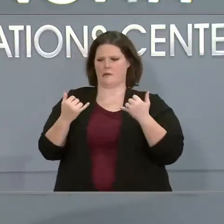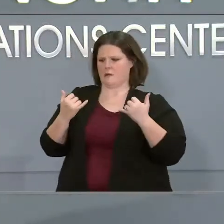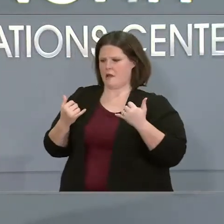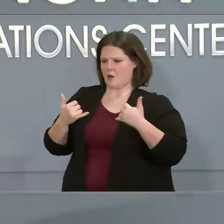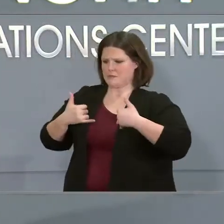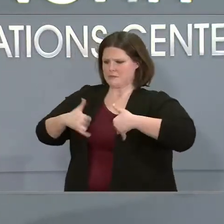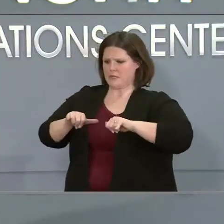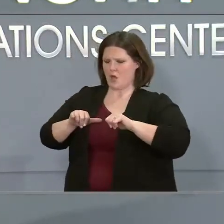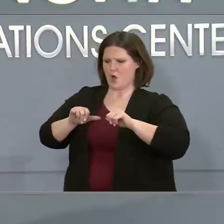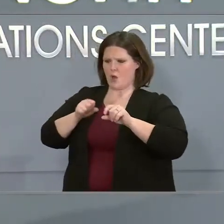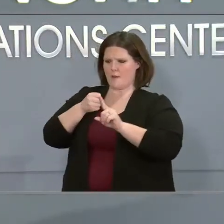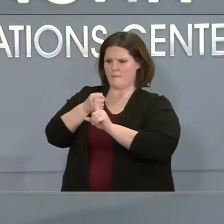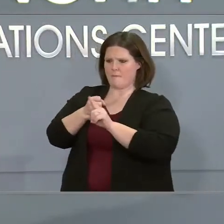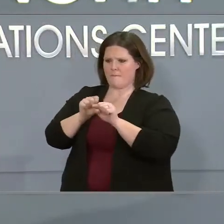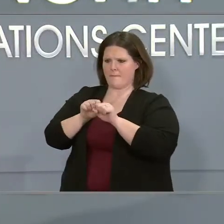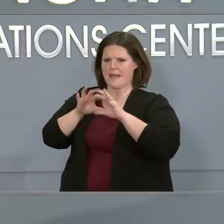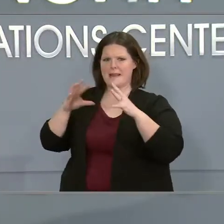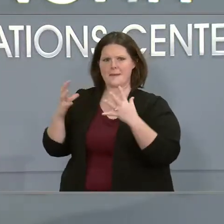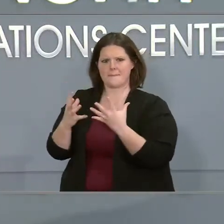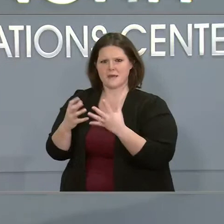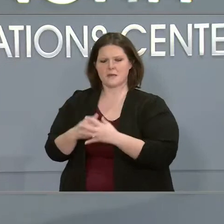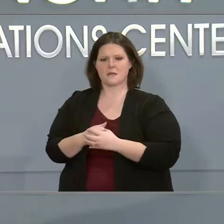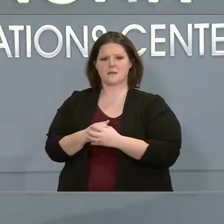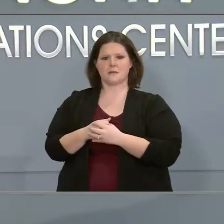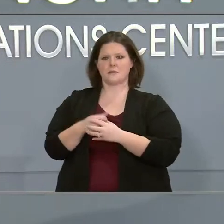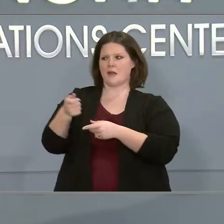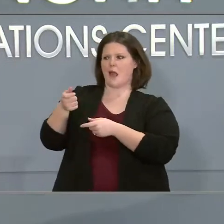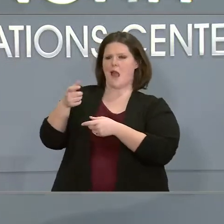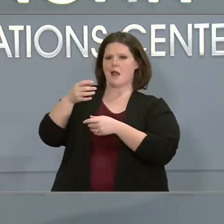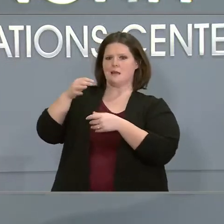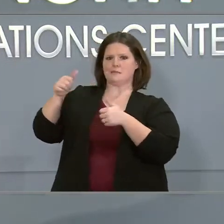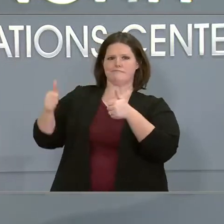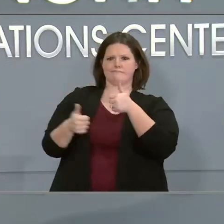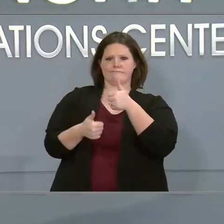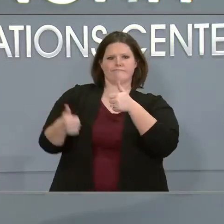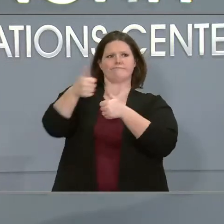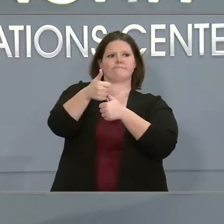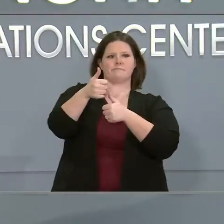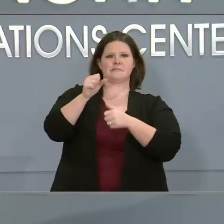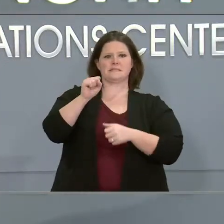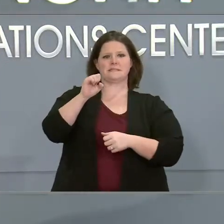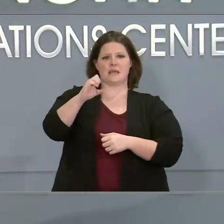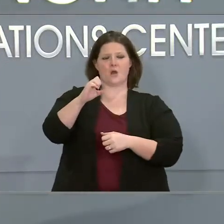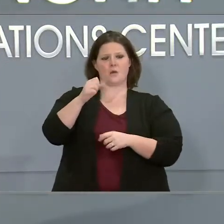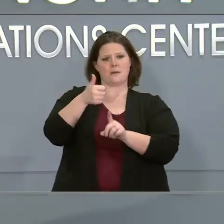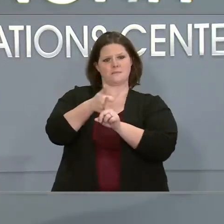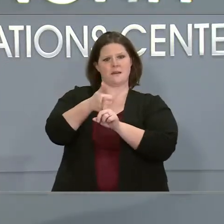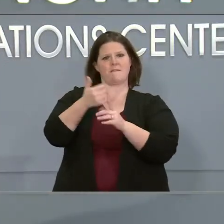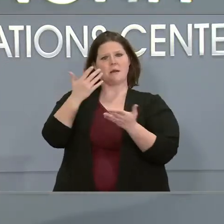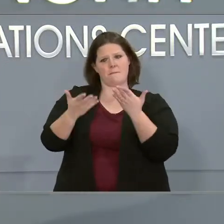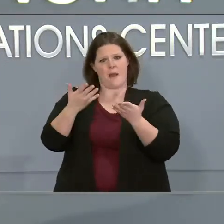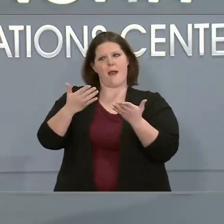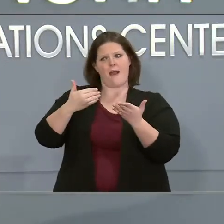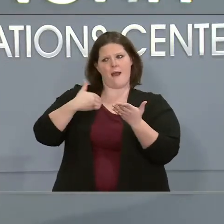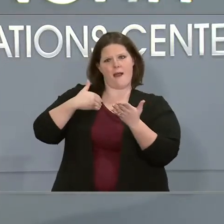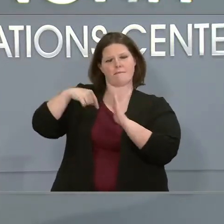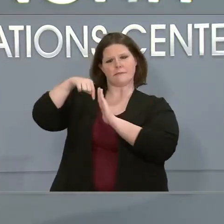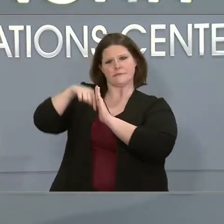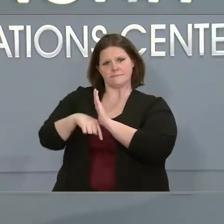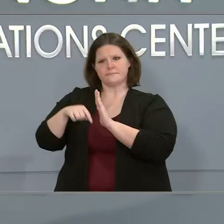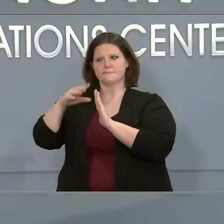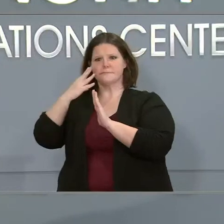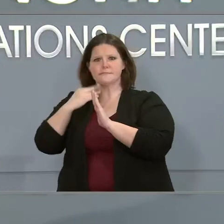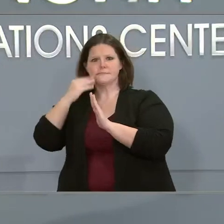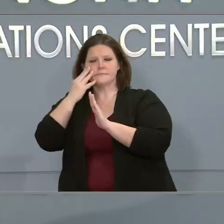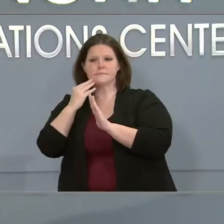and incoming Secretary Kinsler, he may have an extensive background. I saw the Treasury and as an